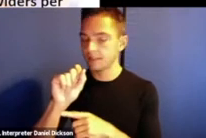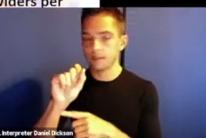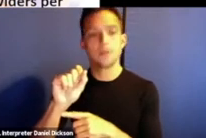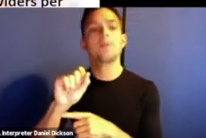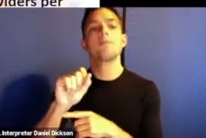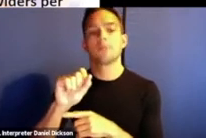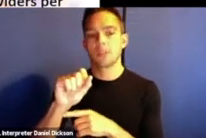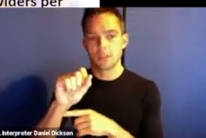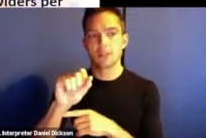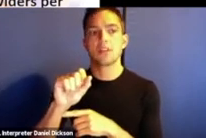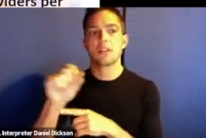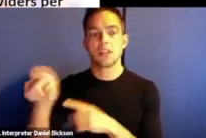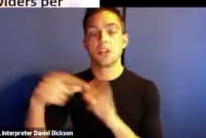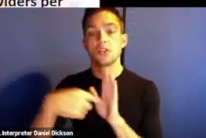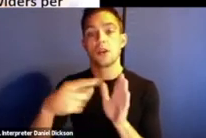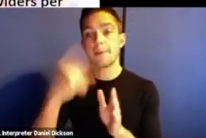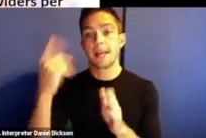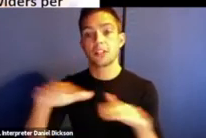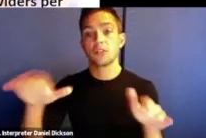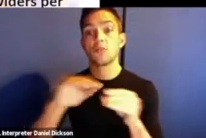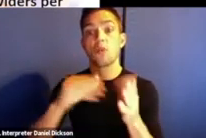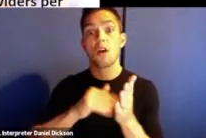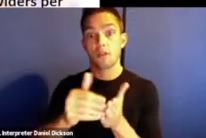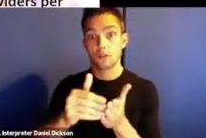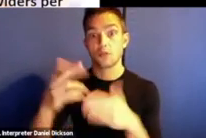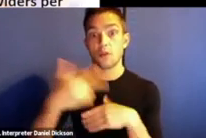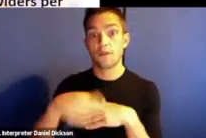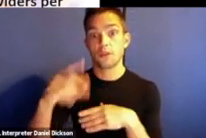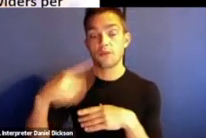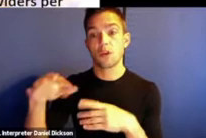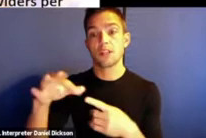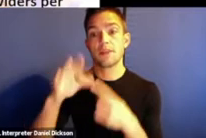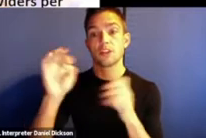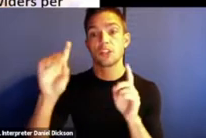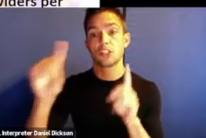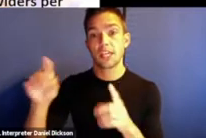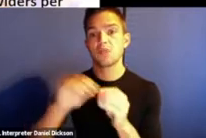show that Black children are more often referred for special ed.